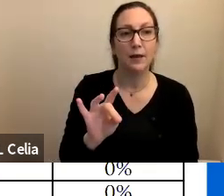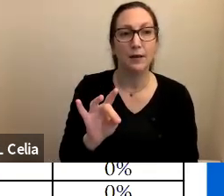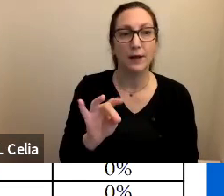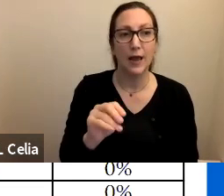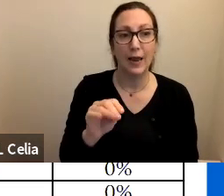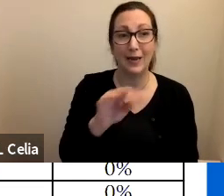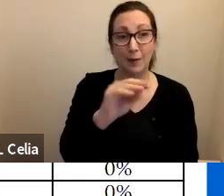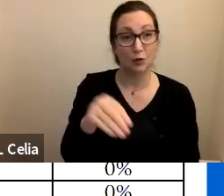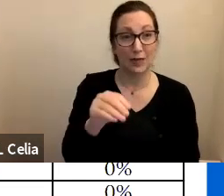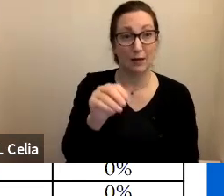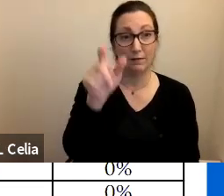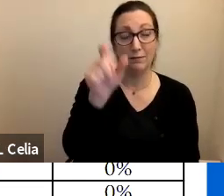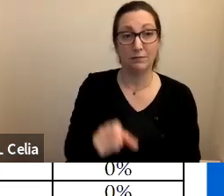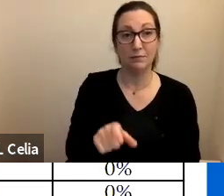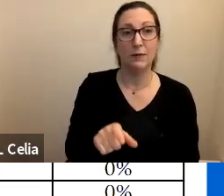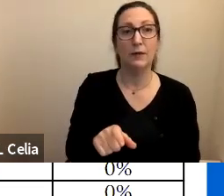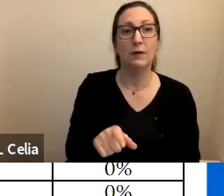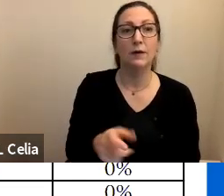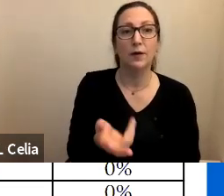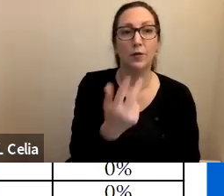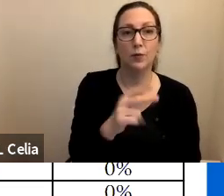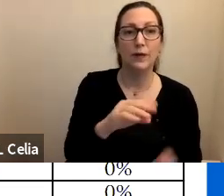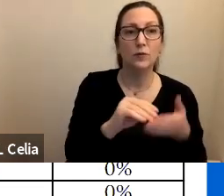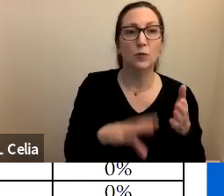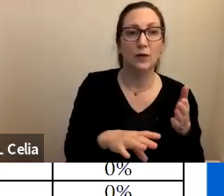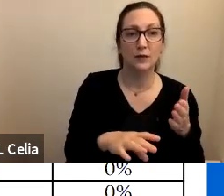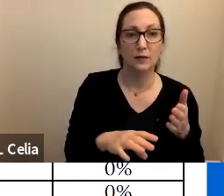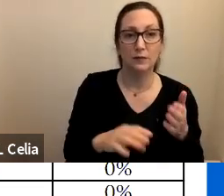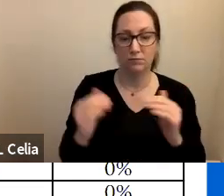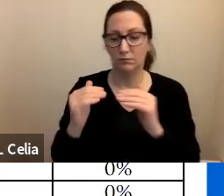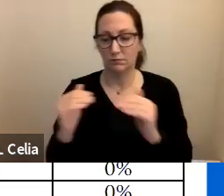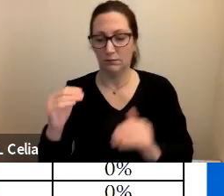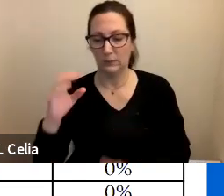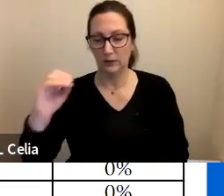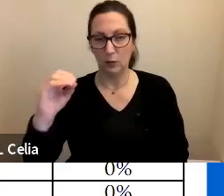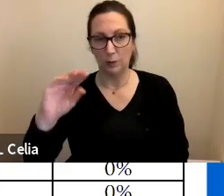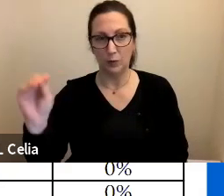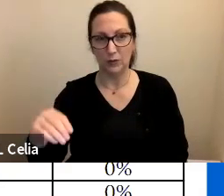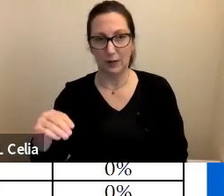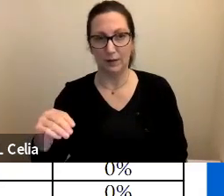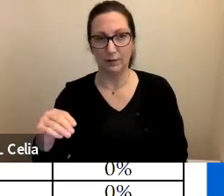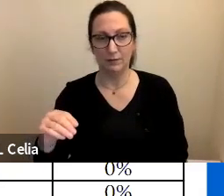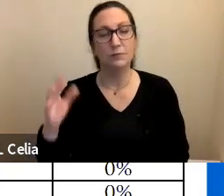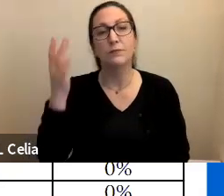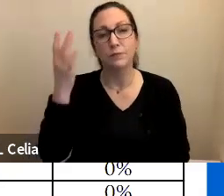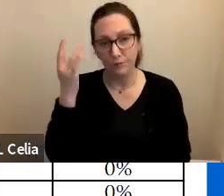the 80%, you'll see that there are 3 students, but it says that it's 0% of the overall. It's just because